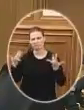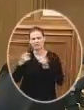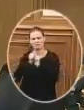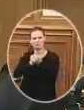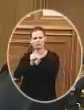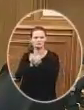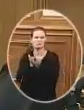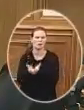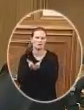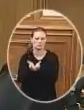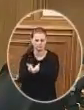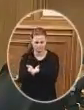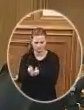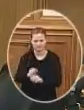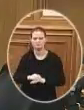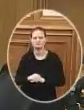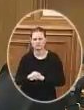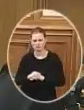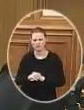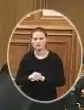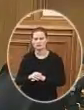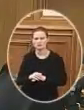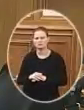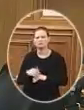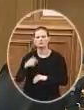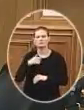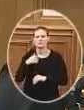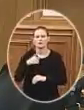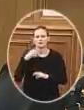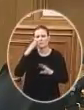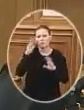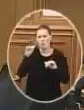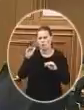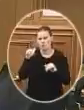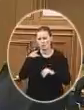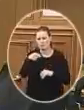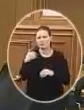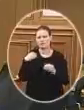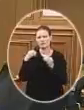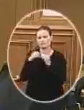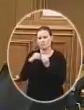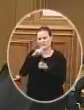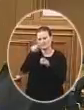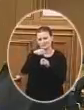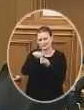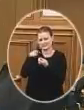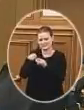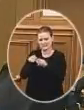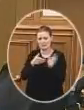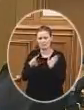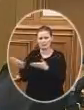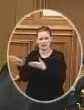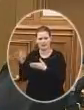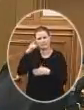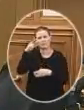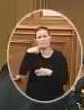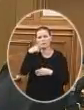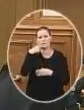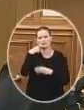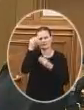to it. So I'm wondering if there's a much more detailed plan of public information that's going to go